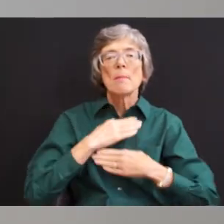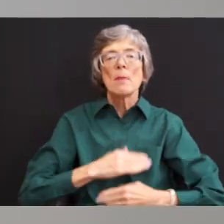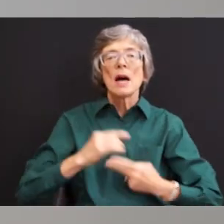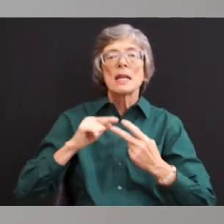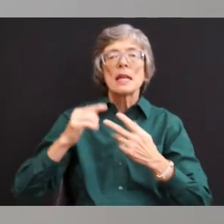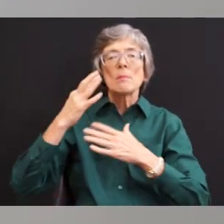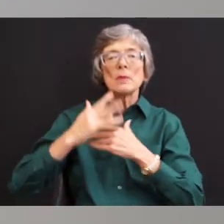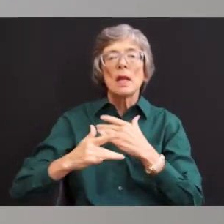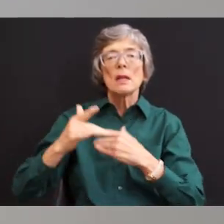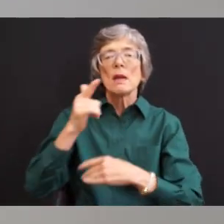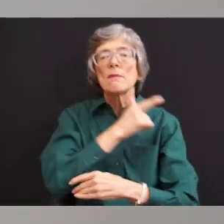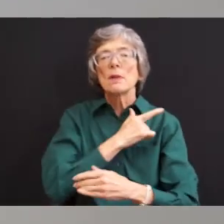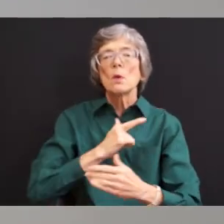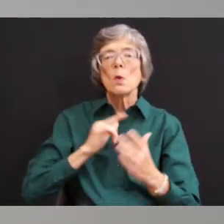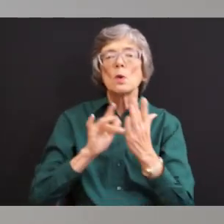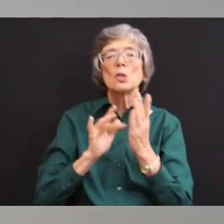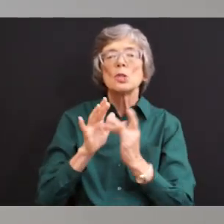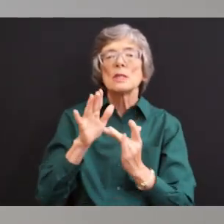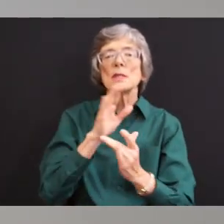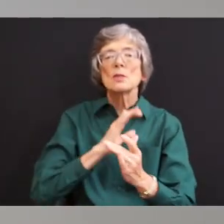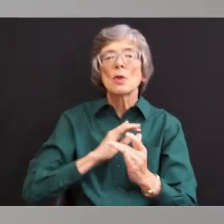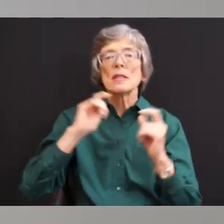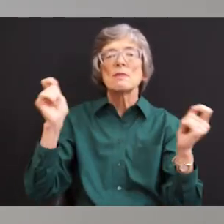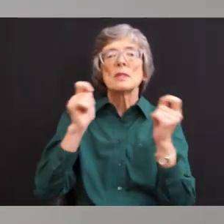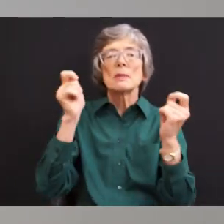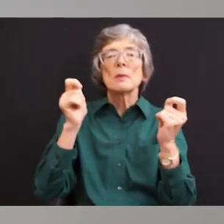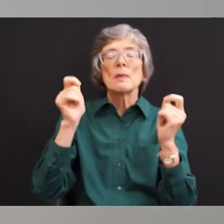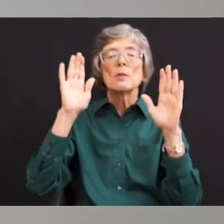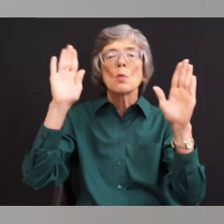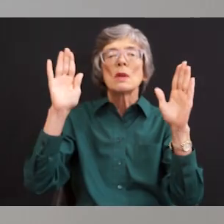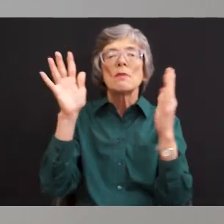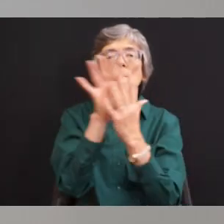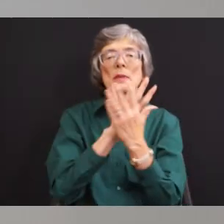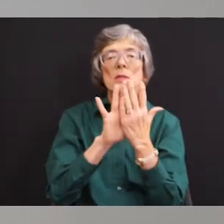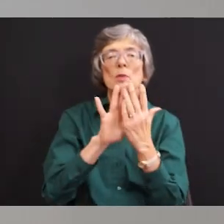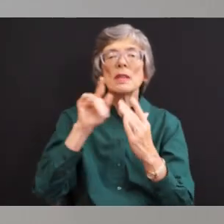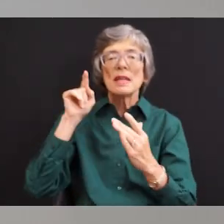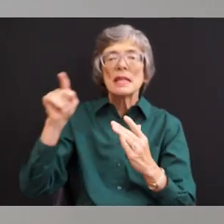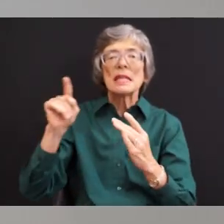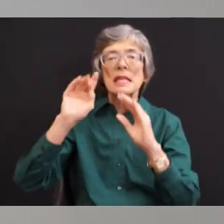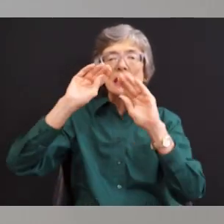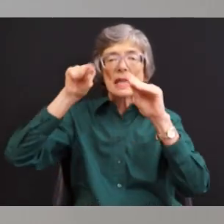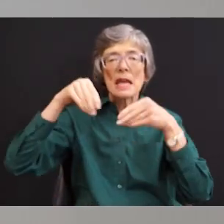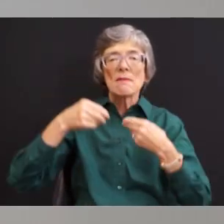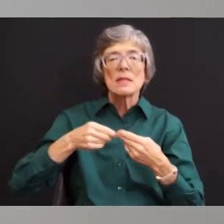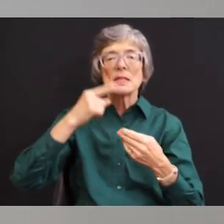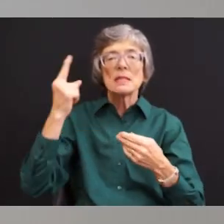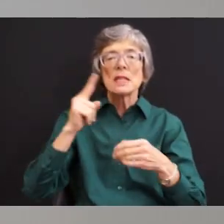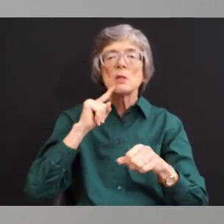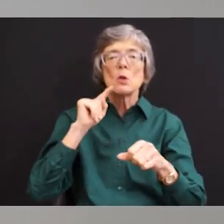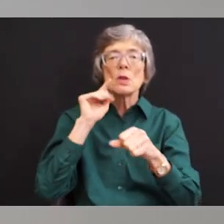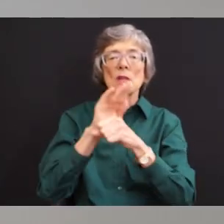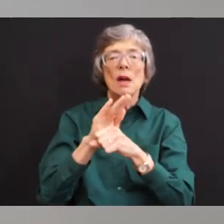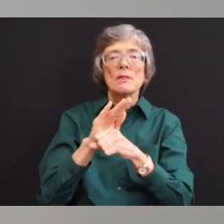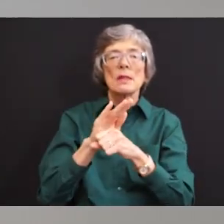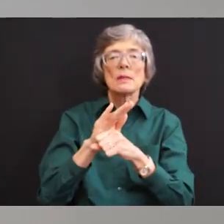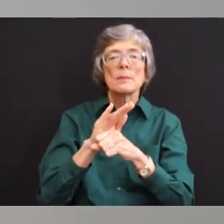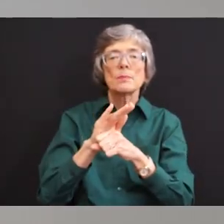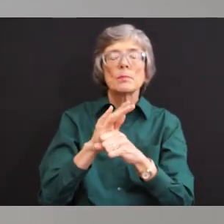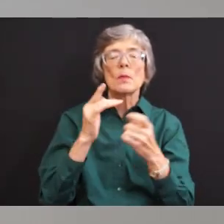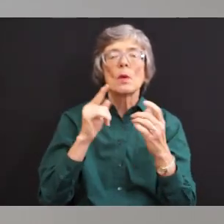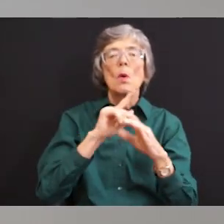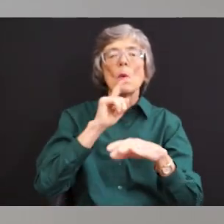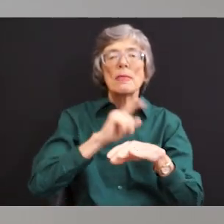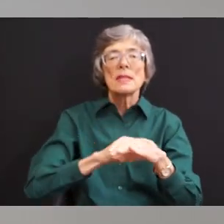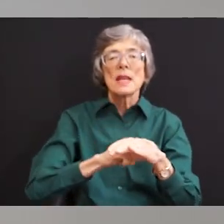Jesus Christ, for the celebration of this great mystery, which he himself left us as an eternal covenant. For when the hour had come for